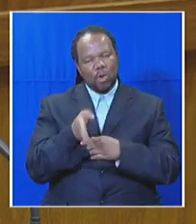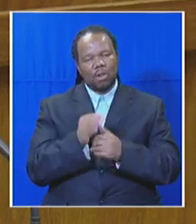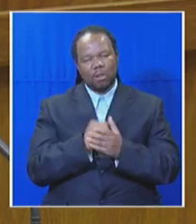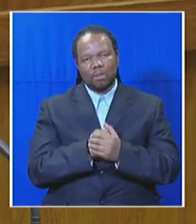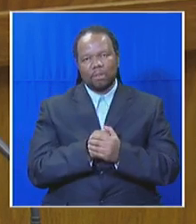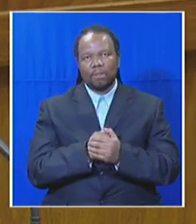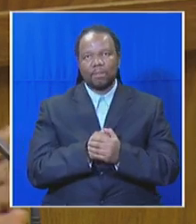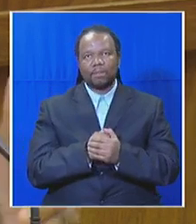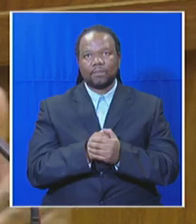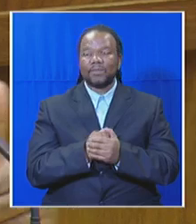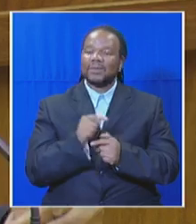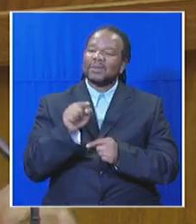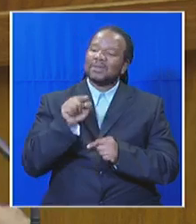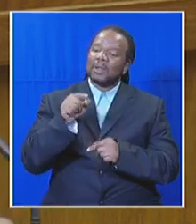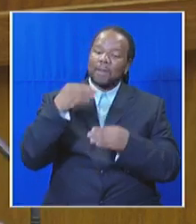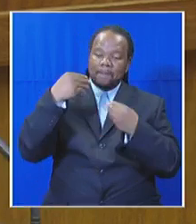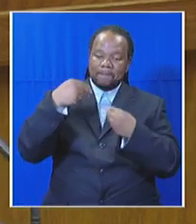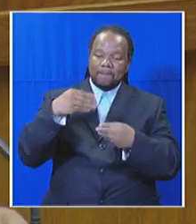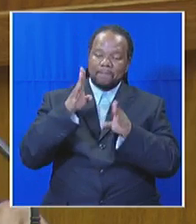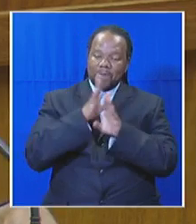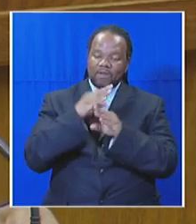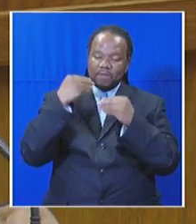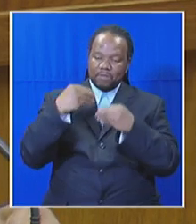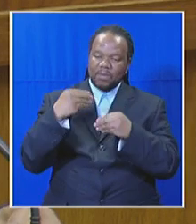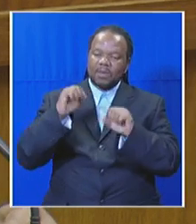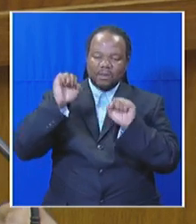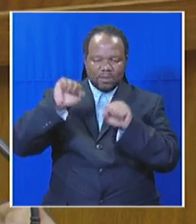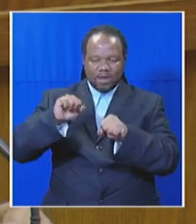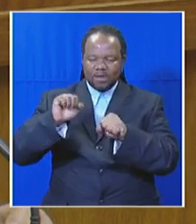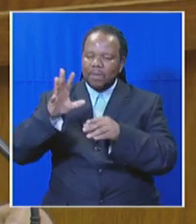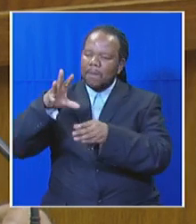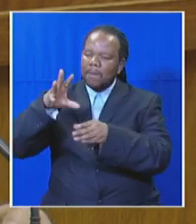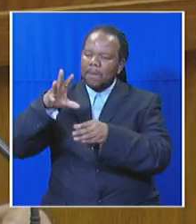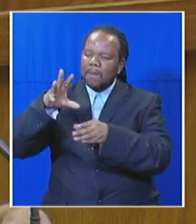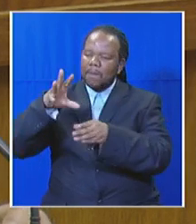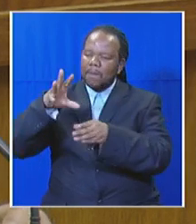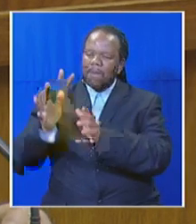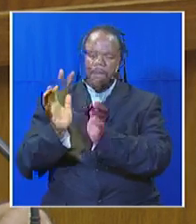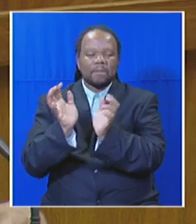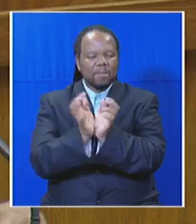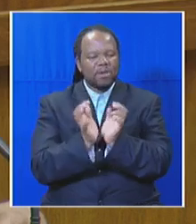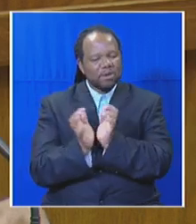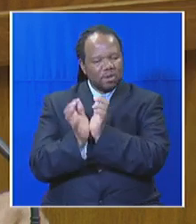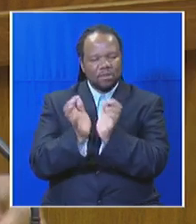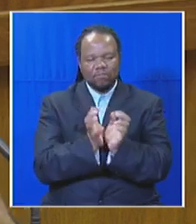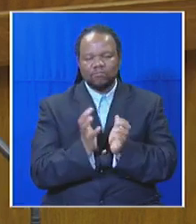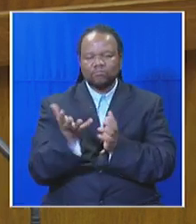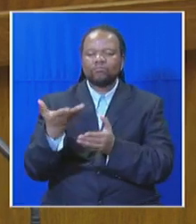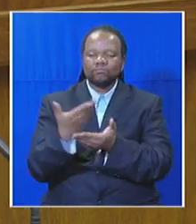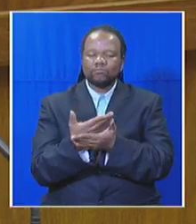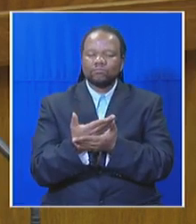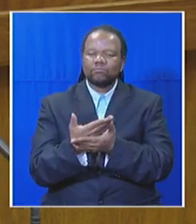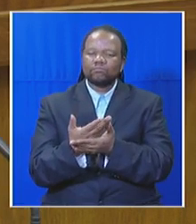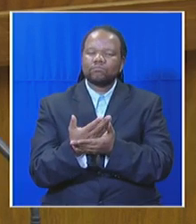They have been participating on the sidelines of these meetings and engaged, and